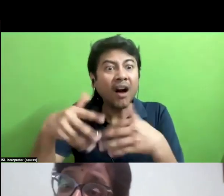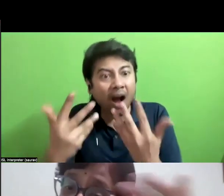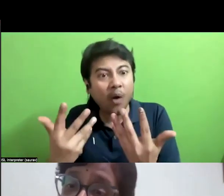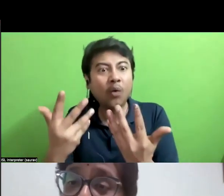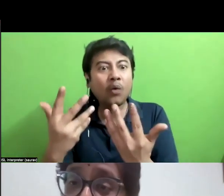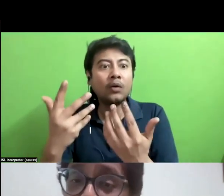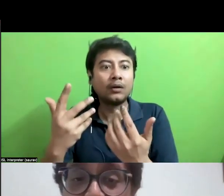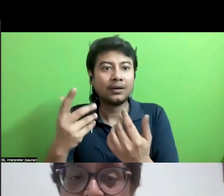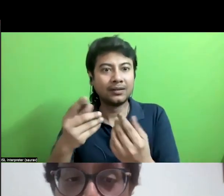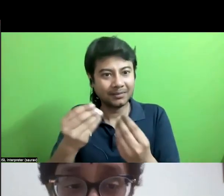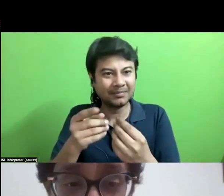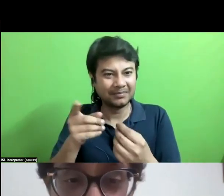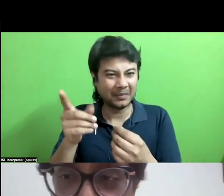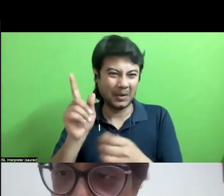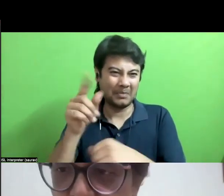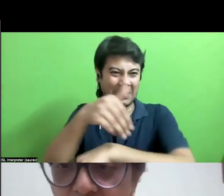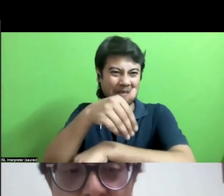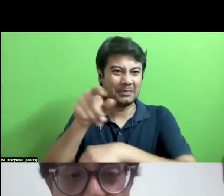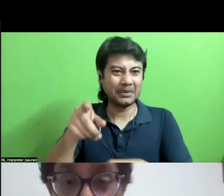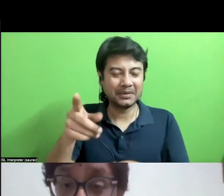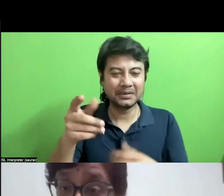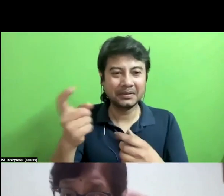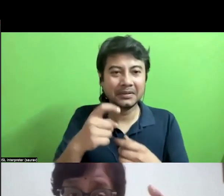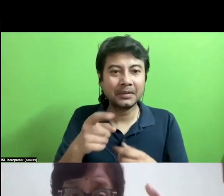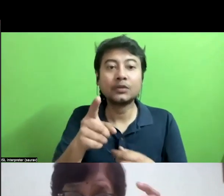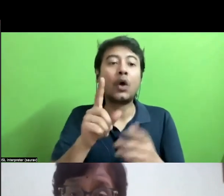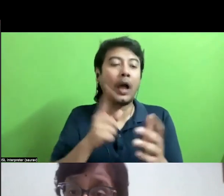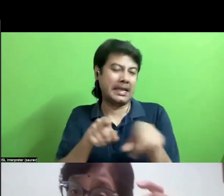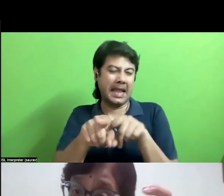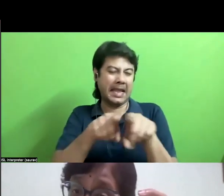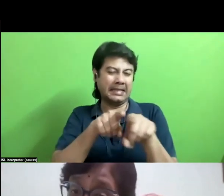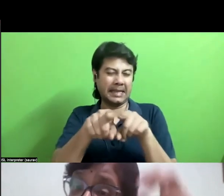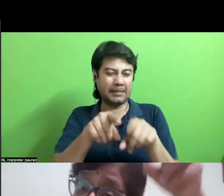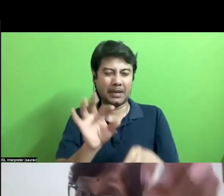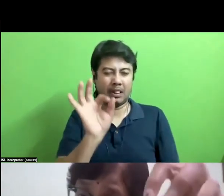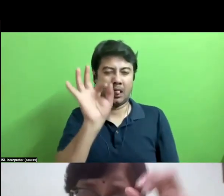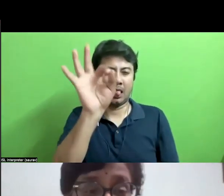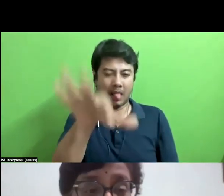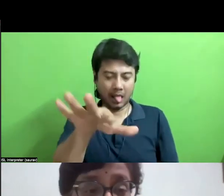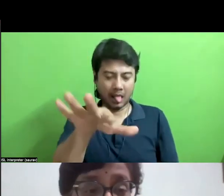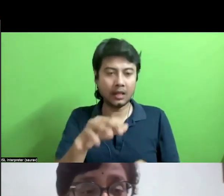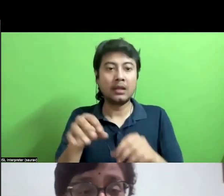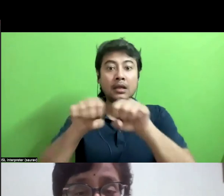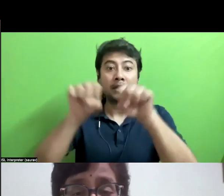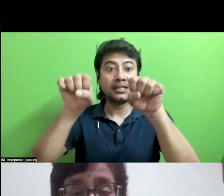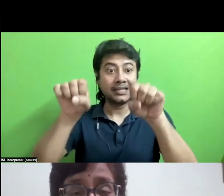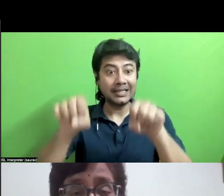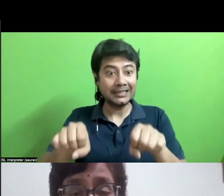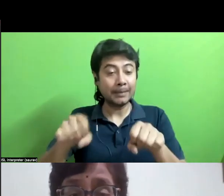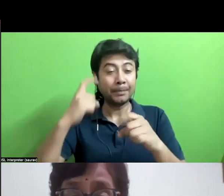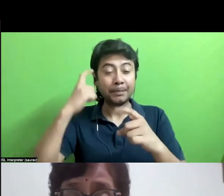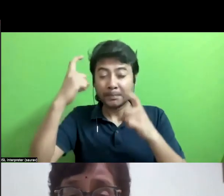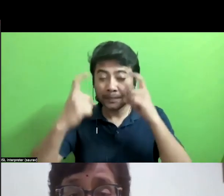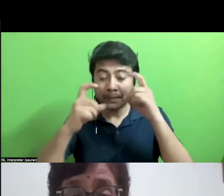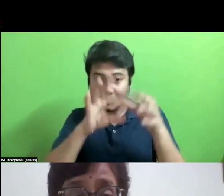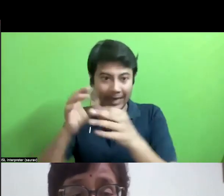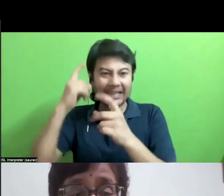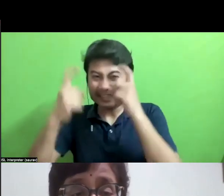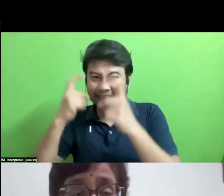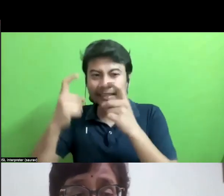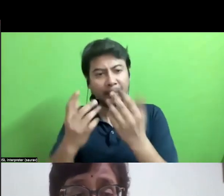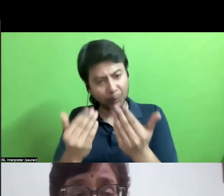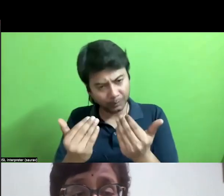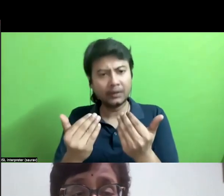here, which can be applied in your organization. So you could just start with systems thinking within your organization. One NGO